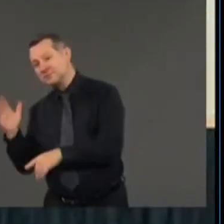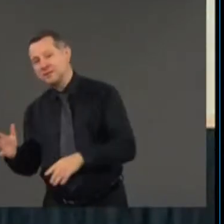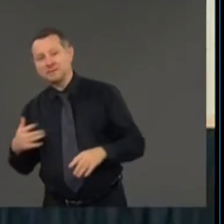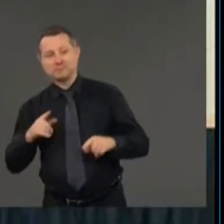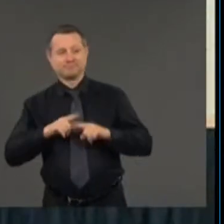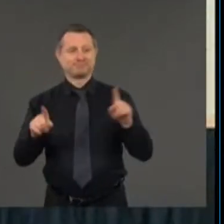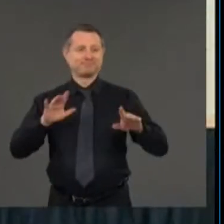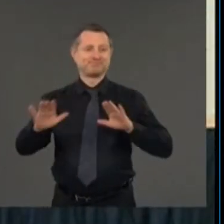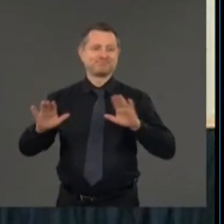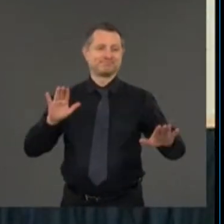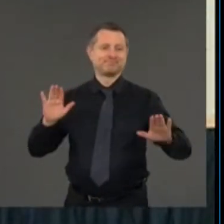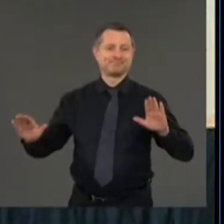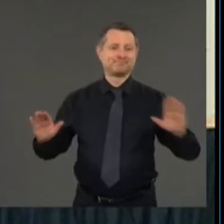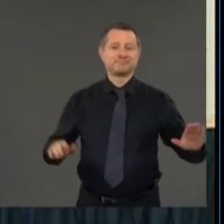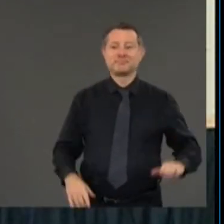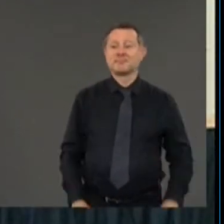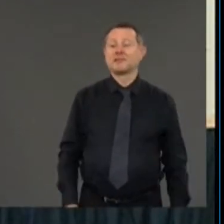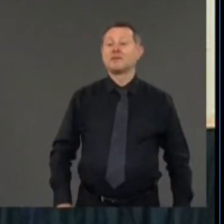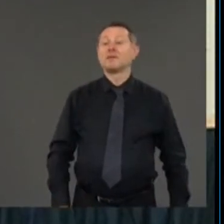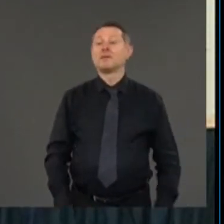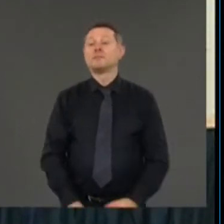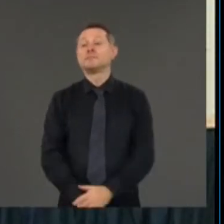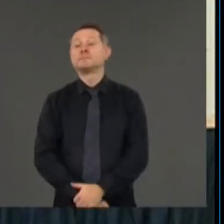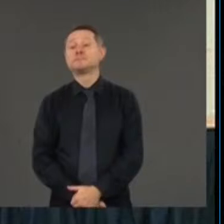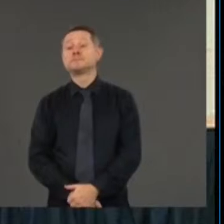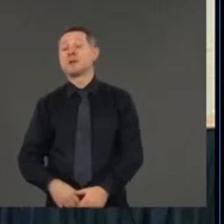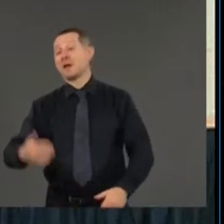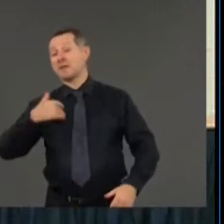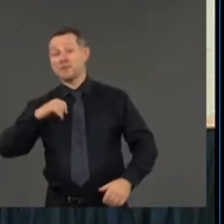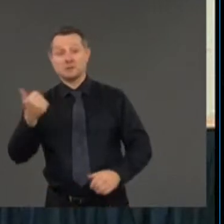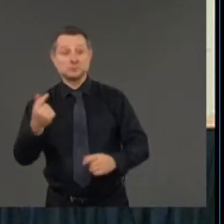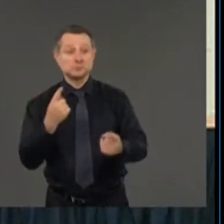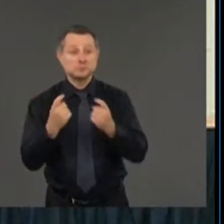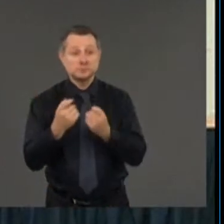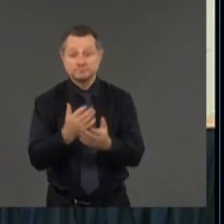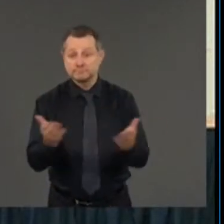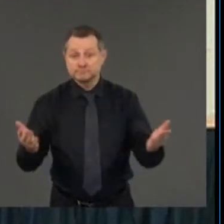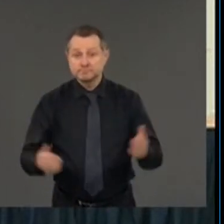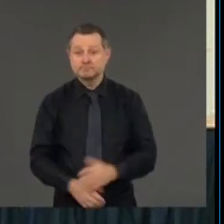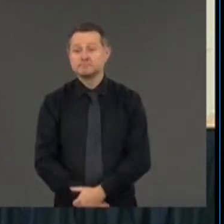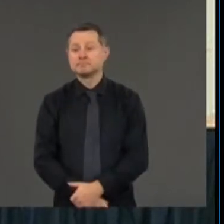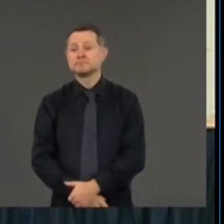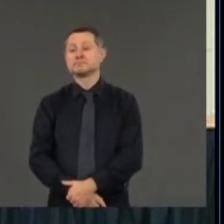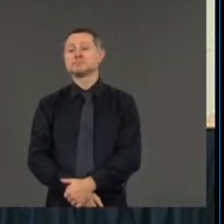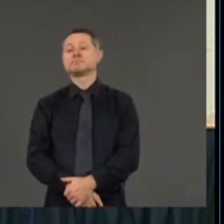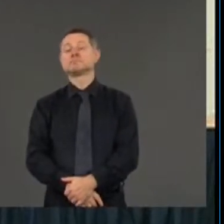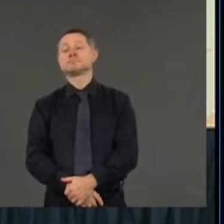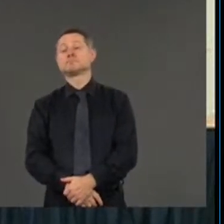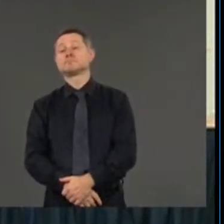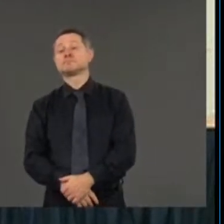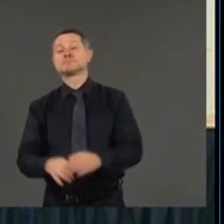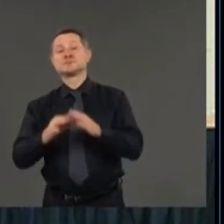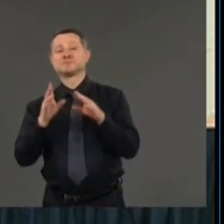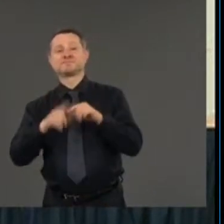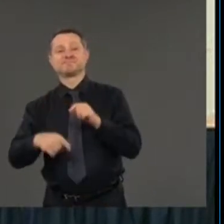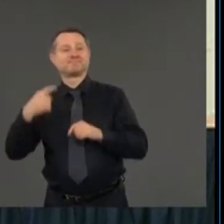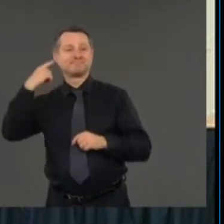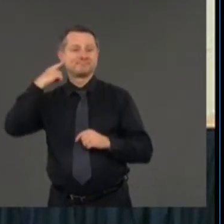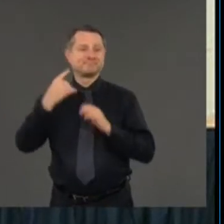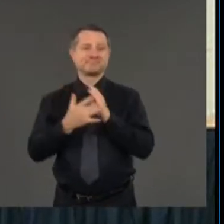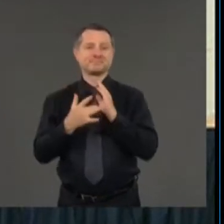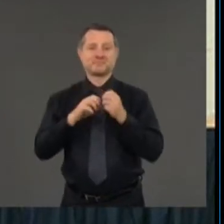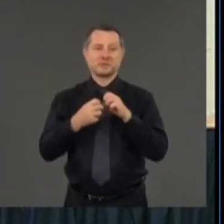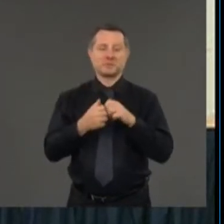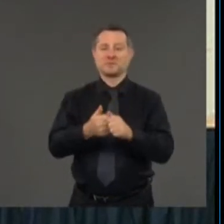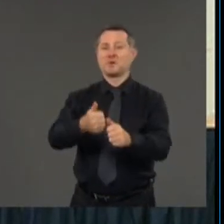Commissioner, what about... One second, let me just have the others who have questions. Yes. Hi, Commissioner. With WCBS News. Just wanted to know, are there still studies taking